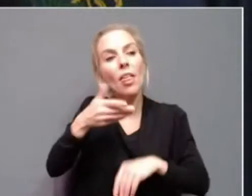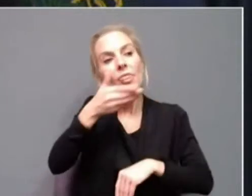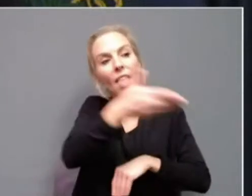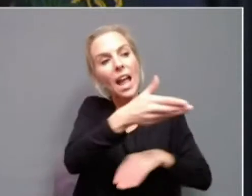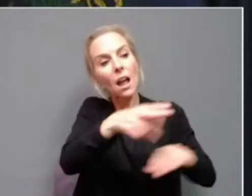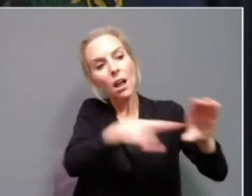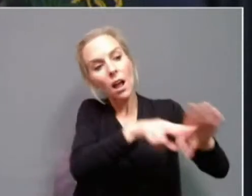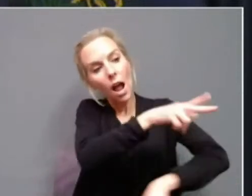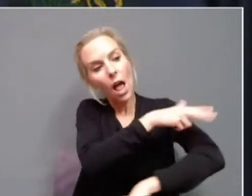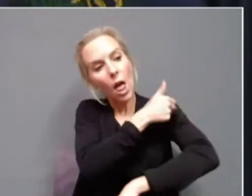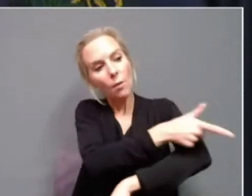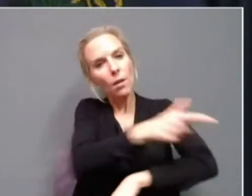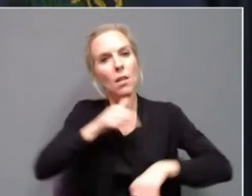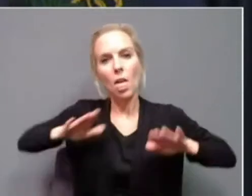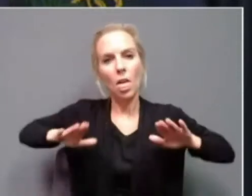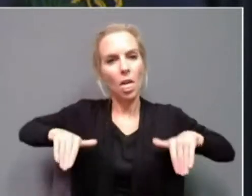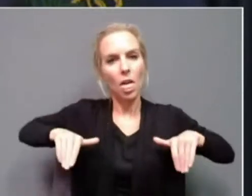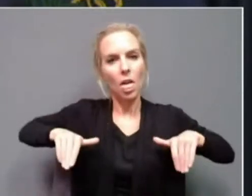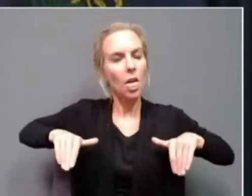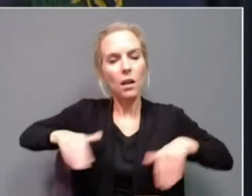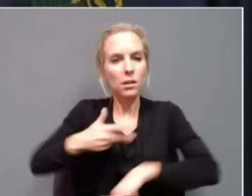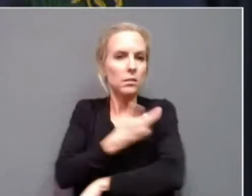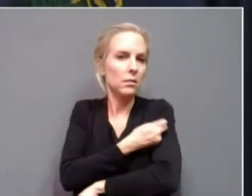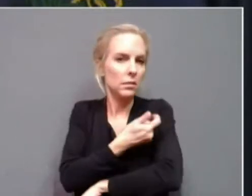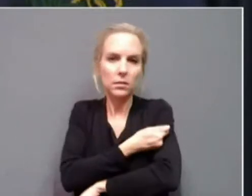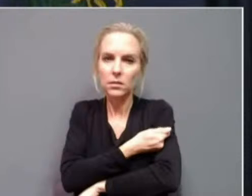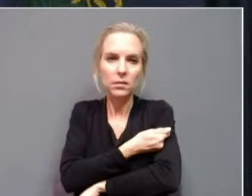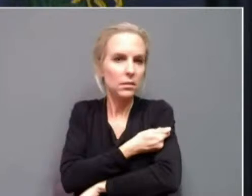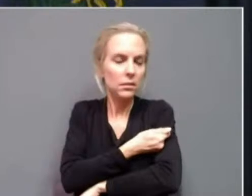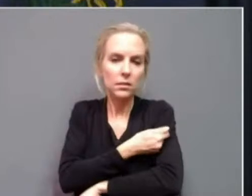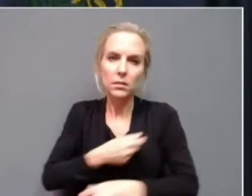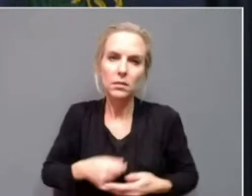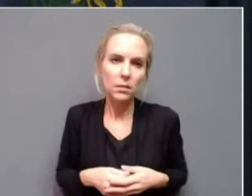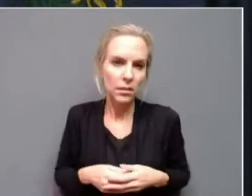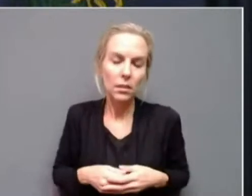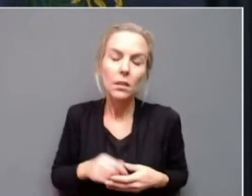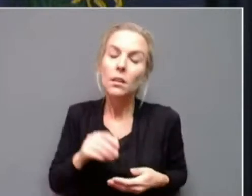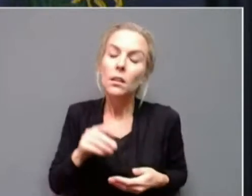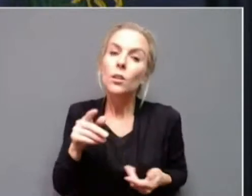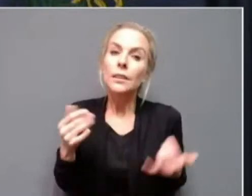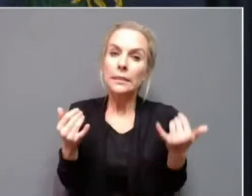not received the COVID vaccine. And while none of our current